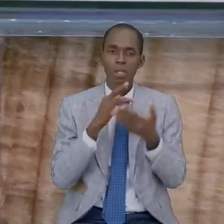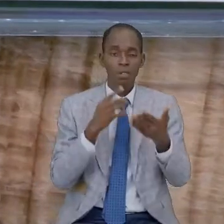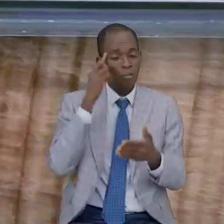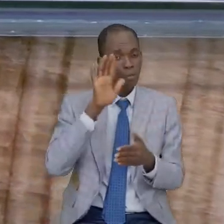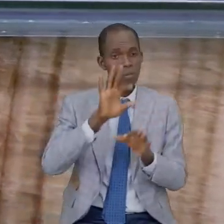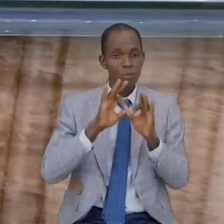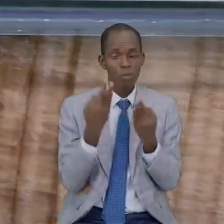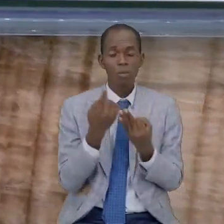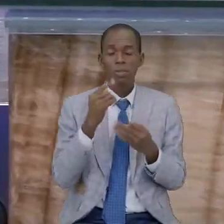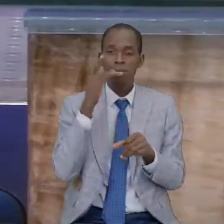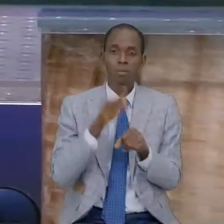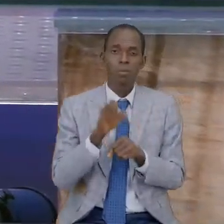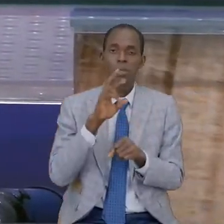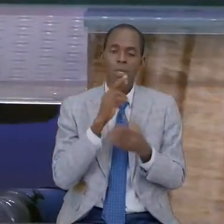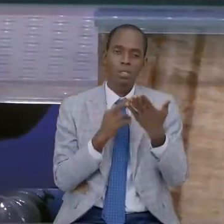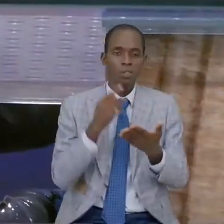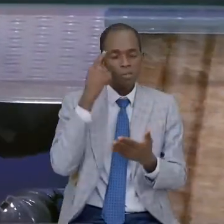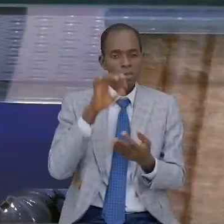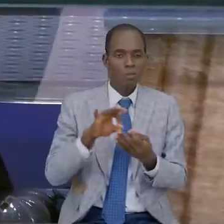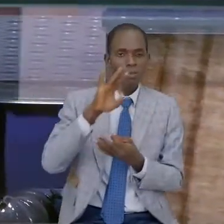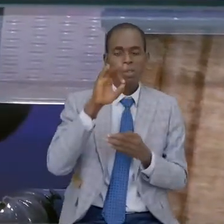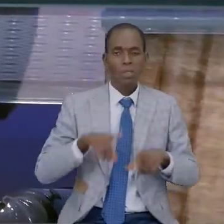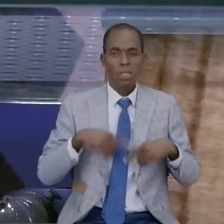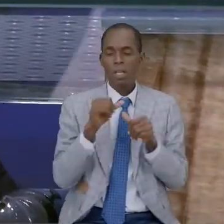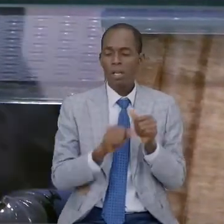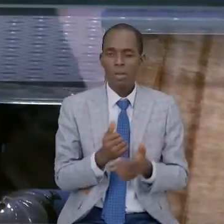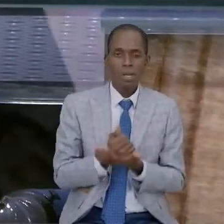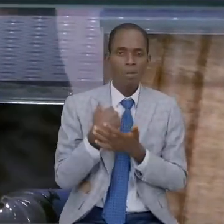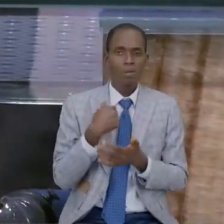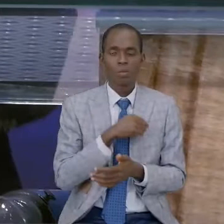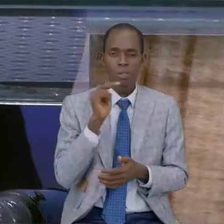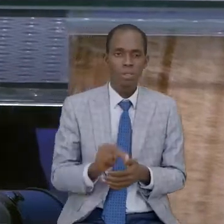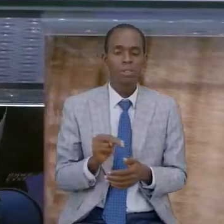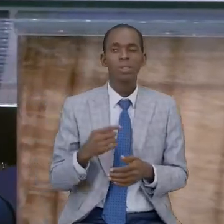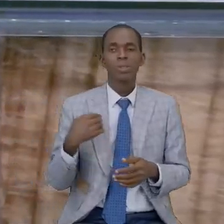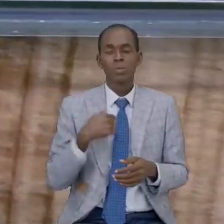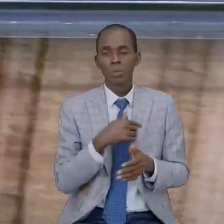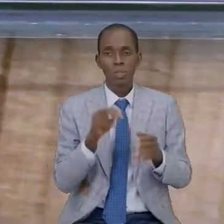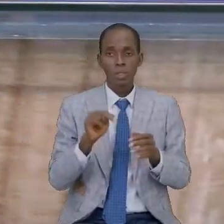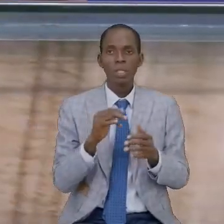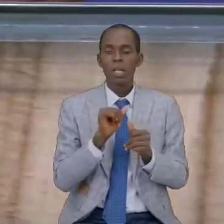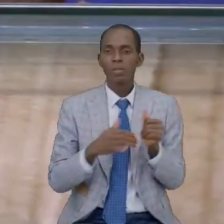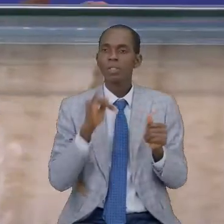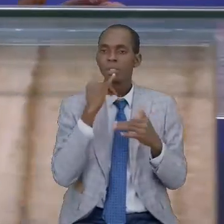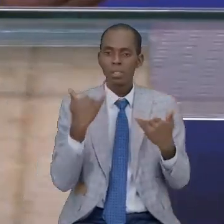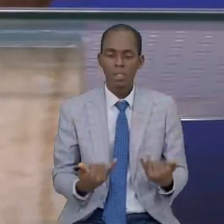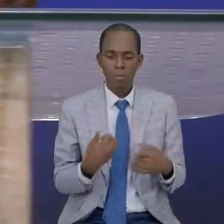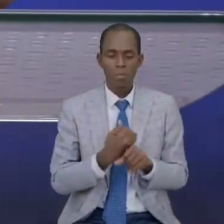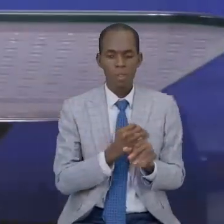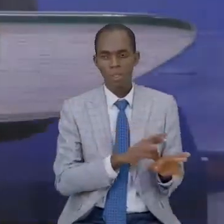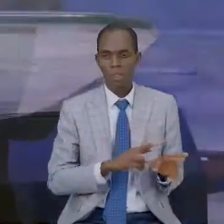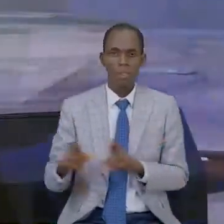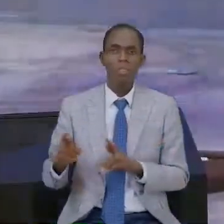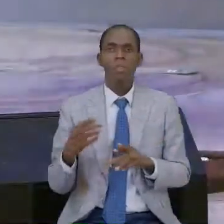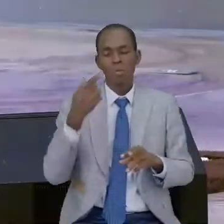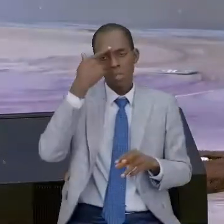the promises are there, for the spiritual life. Every help we need, everything we need, now available, because we are an